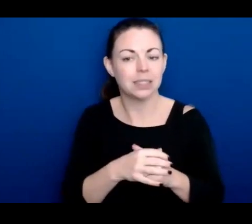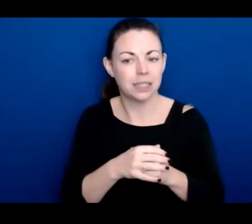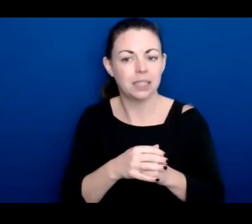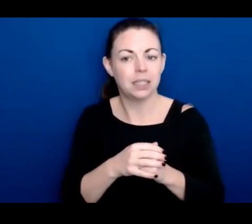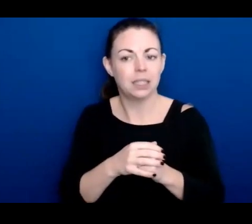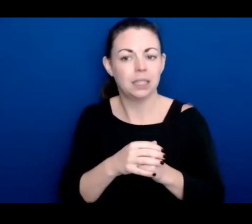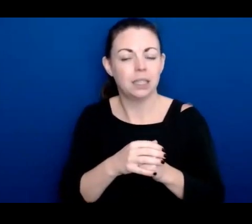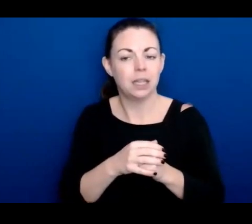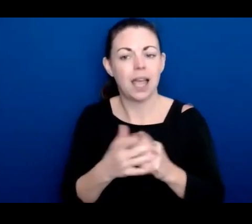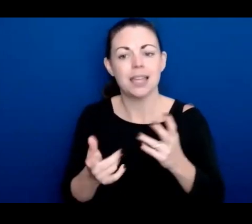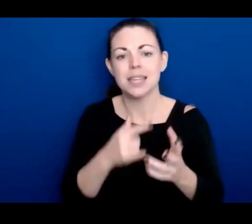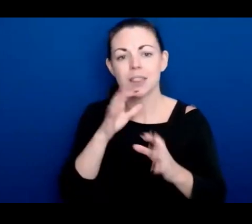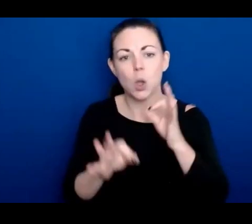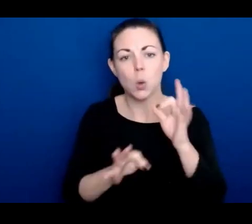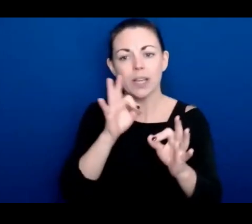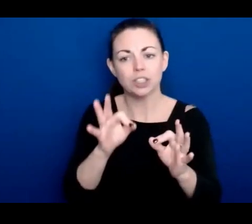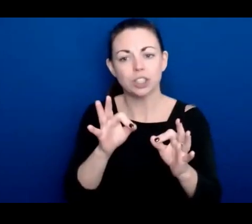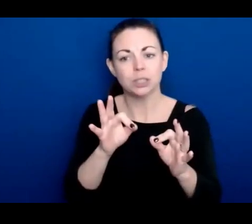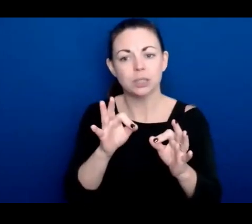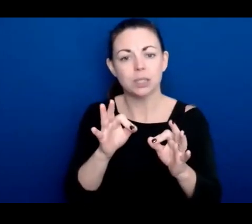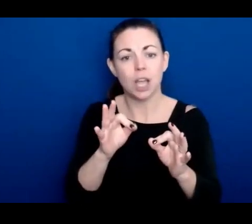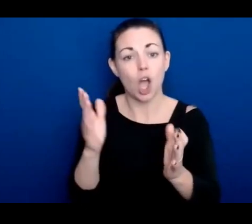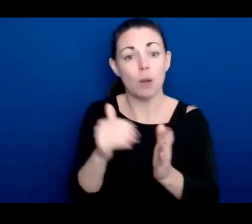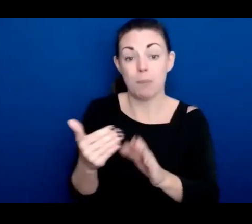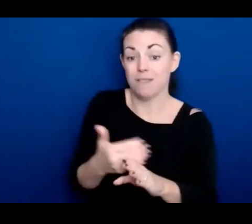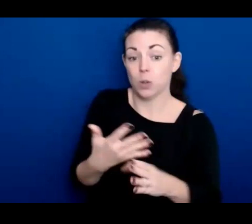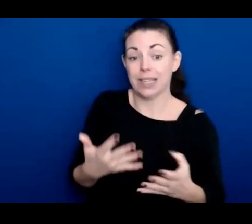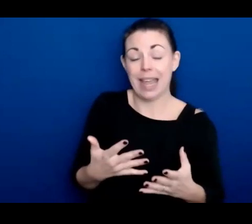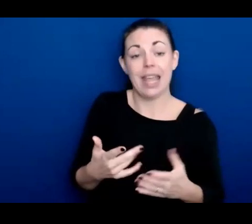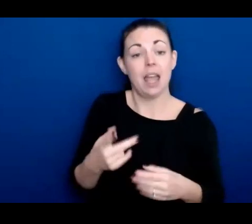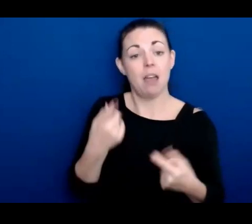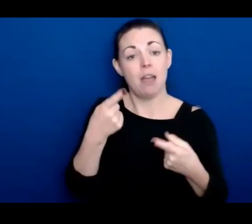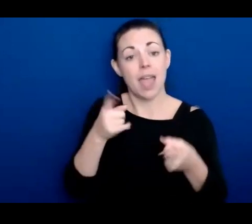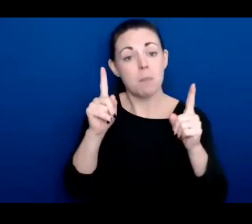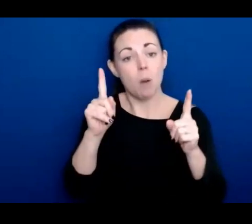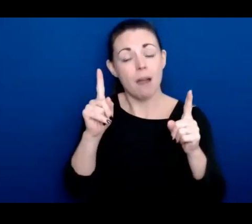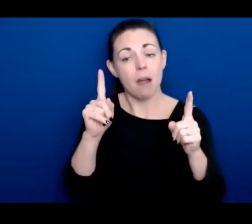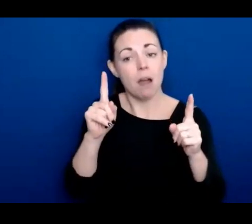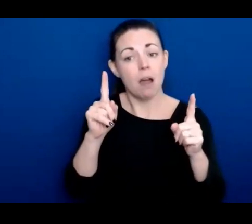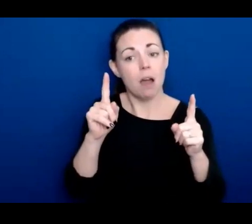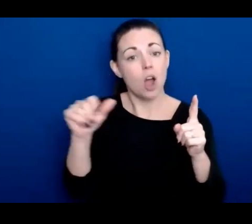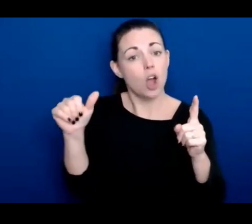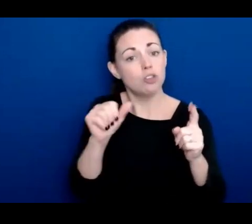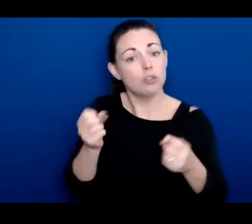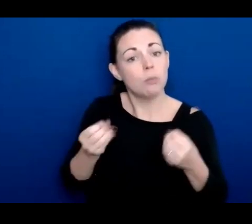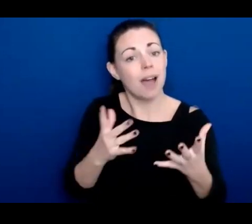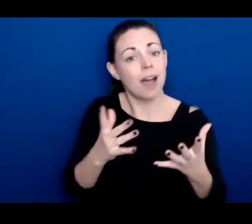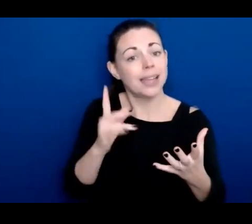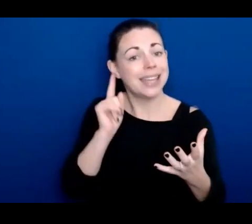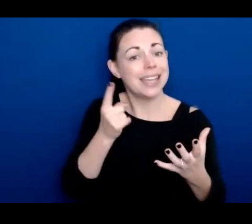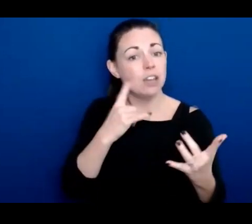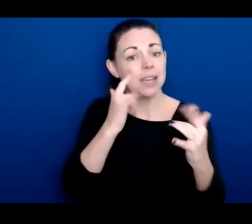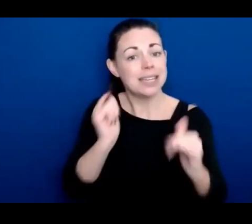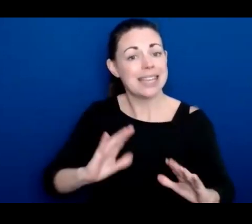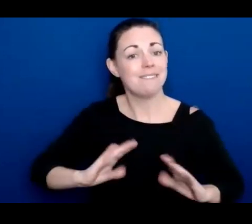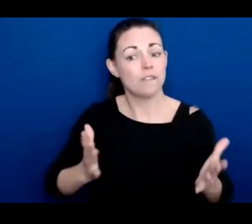questions. Another question that came in prior to today was, should employers consider providing free hearing tests to employees in the